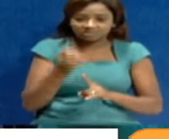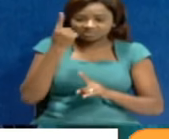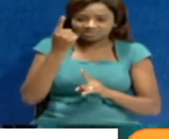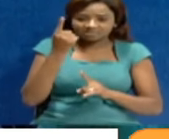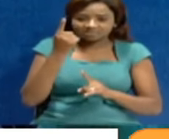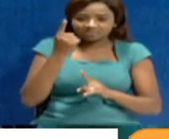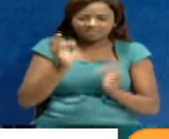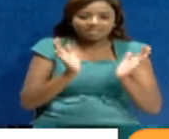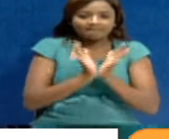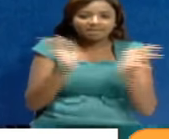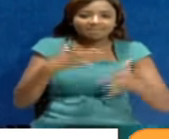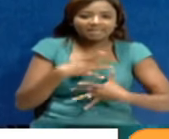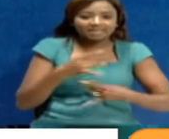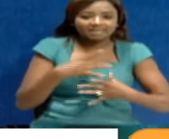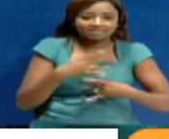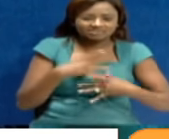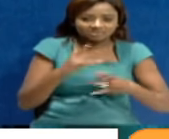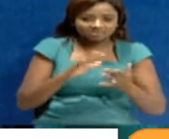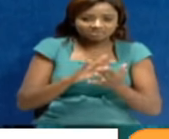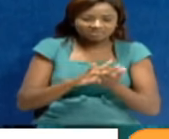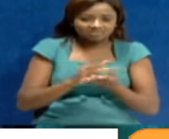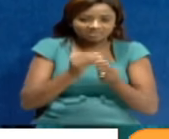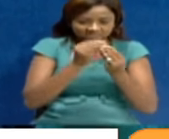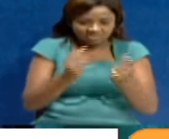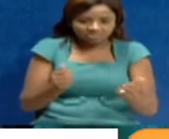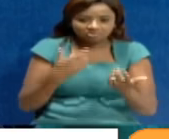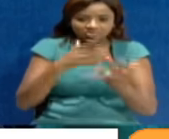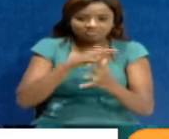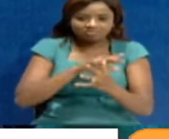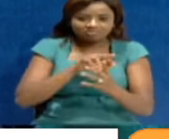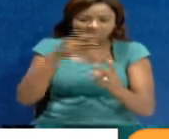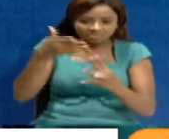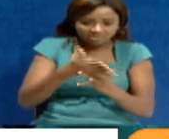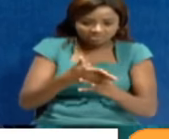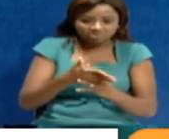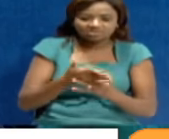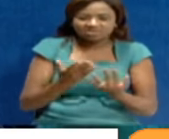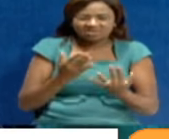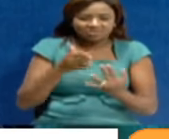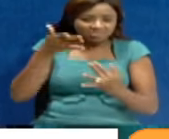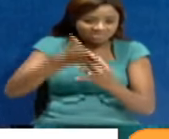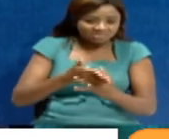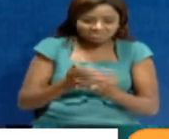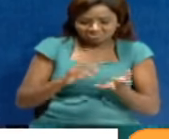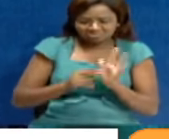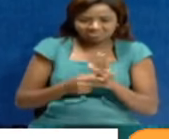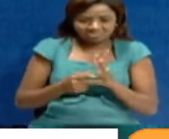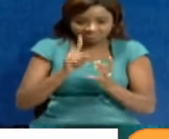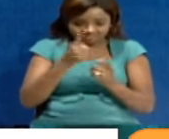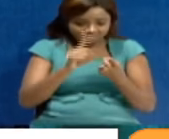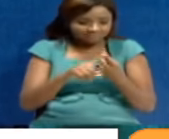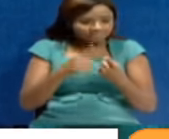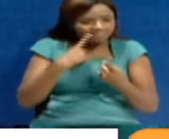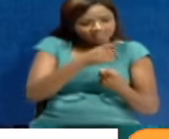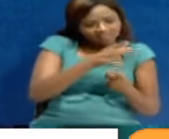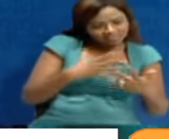it has benefits that go outside or beyond the judgment. First, it records or documents a grievance,